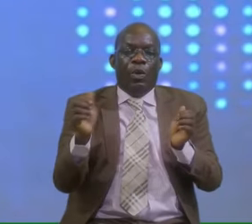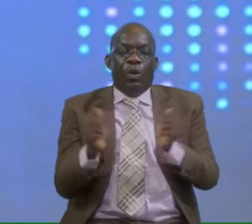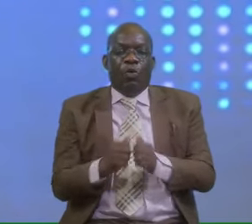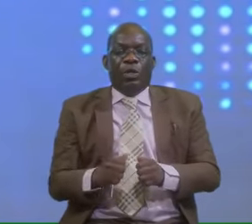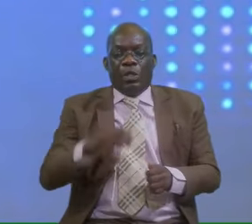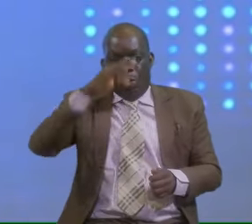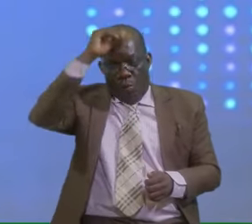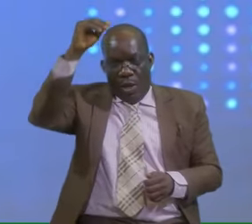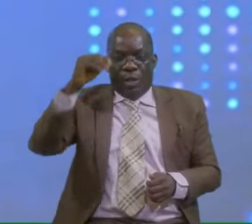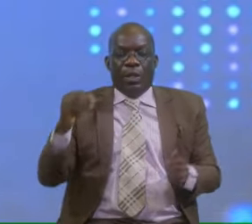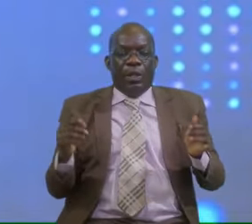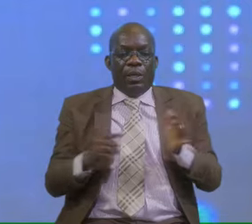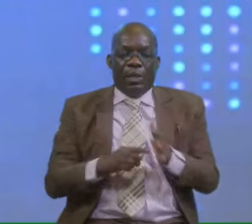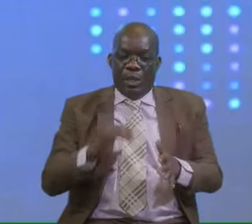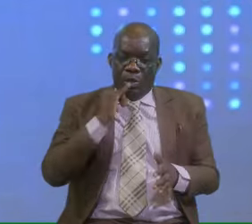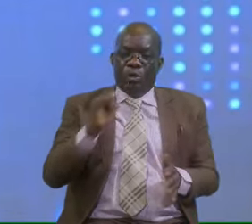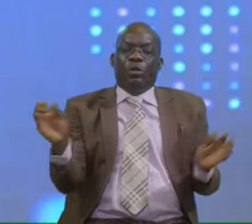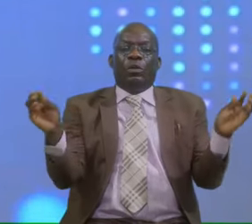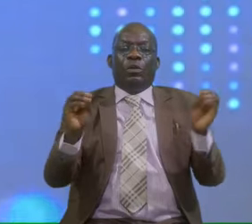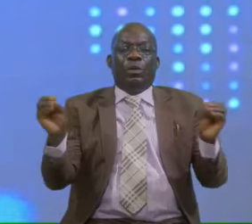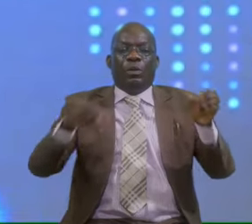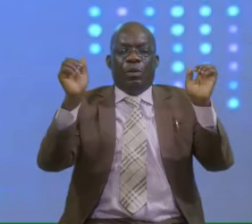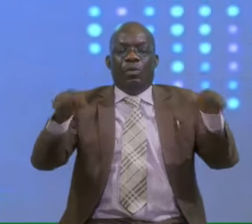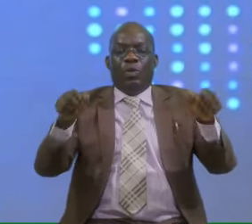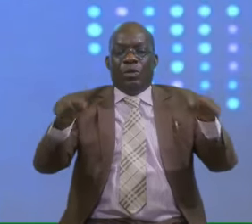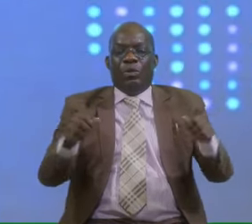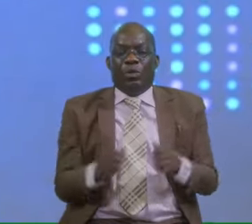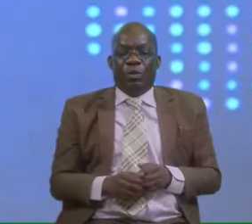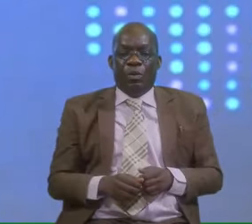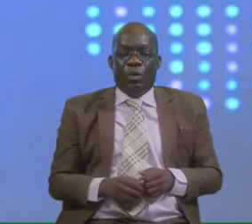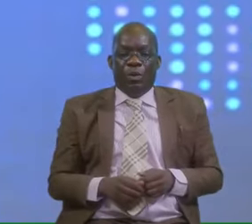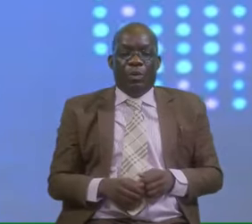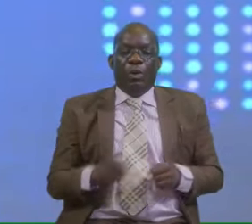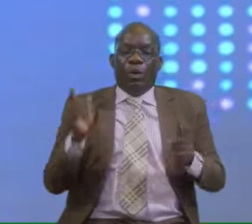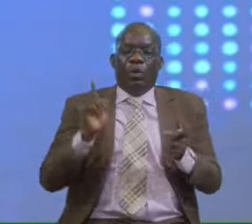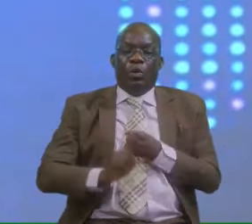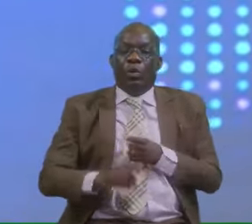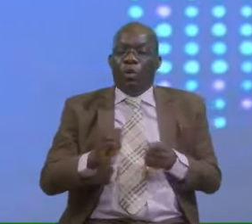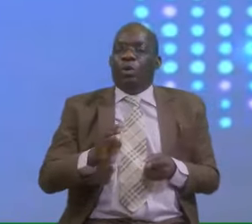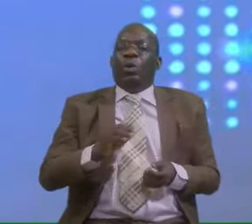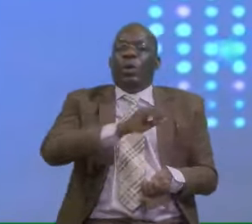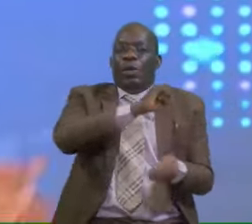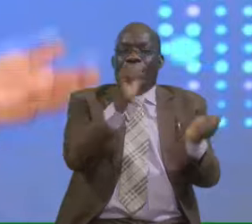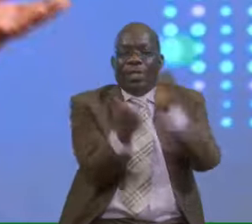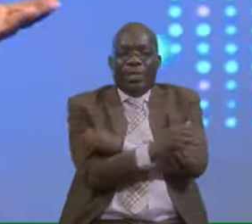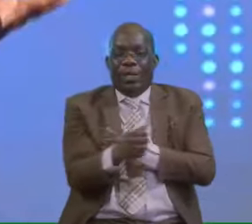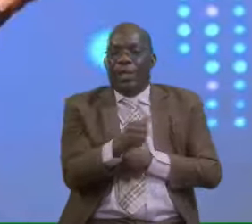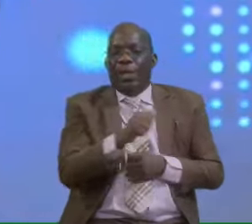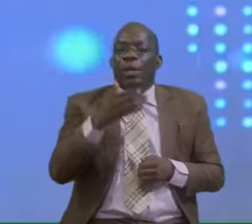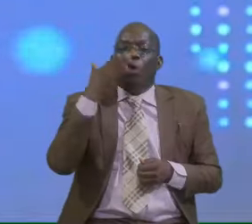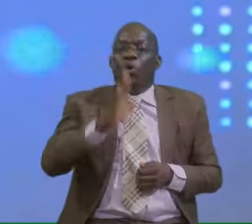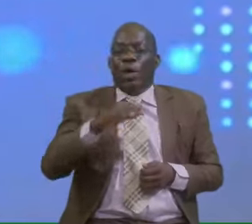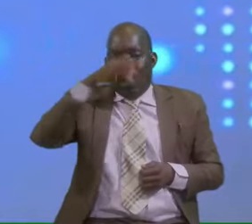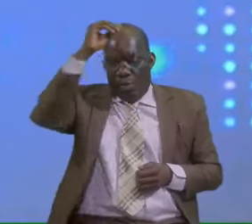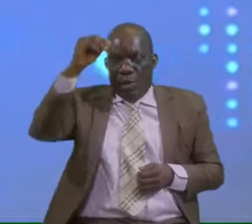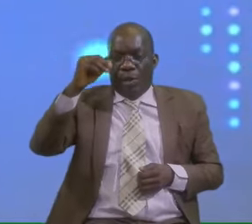this is impossible. To convert the wicked man, with